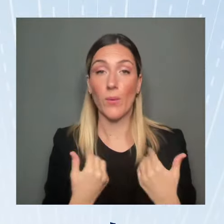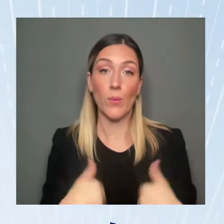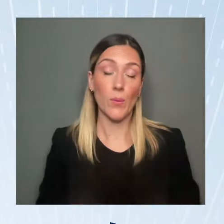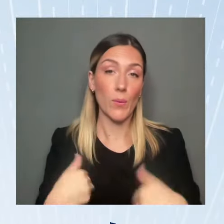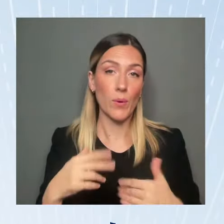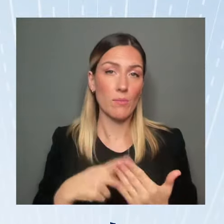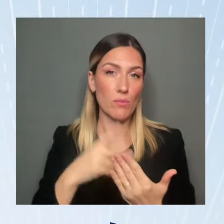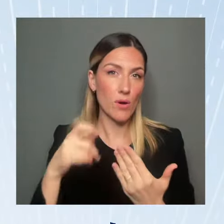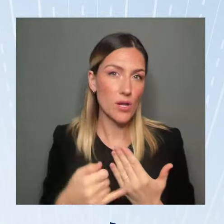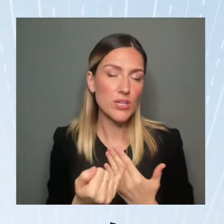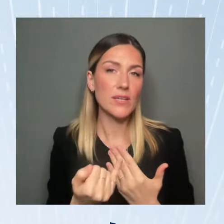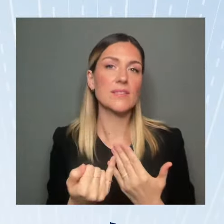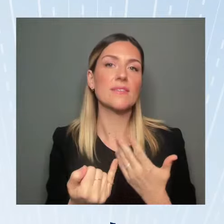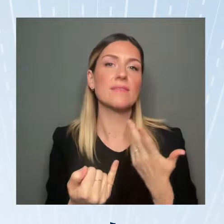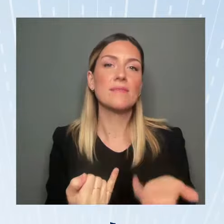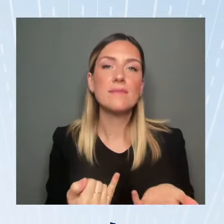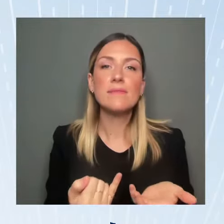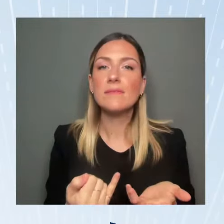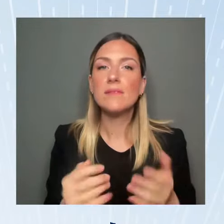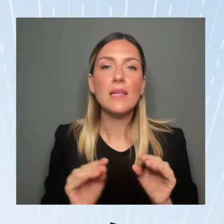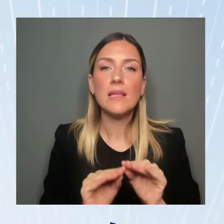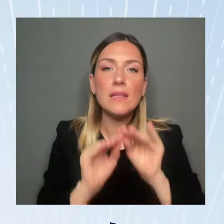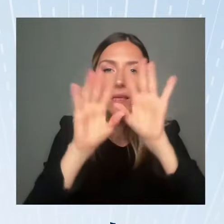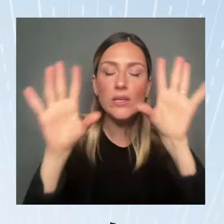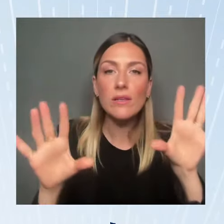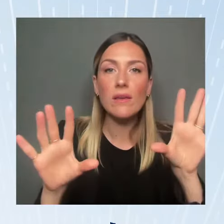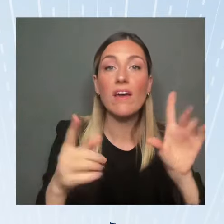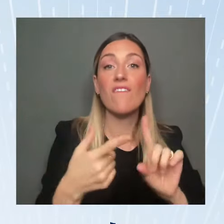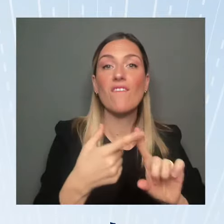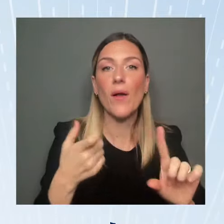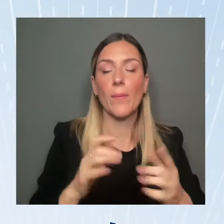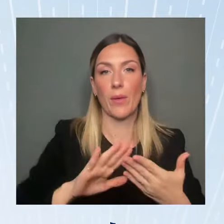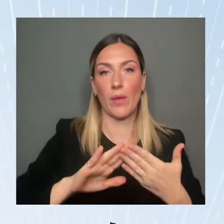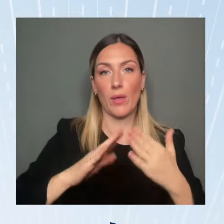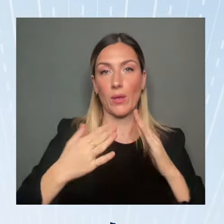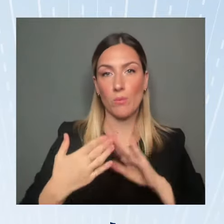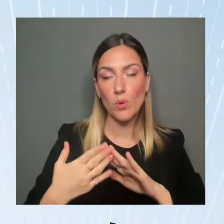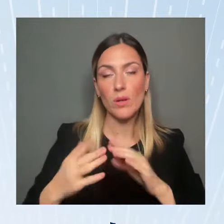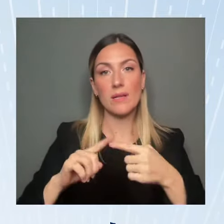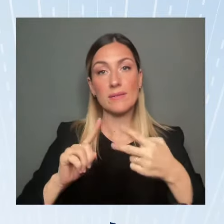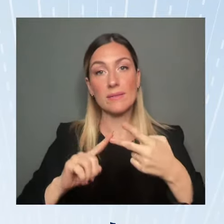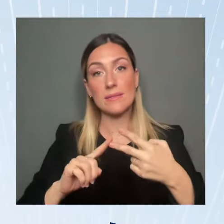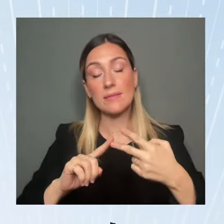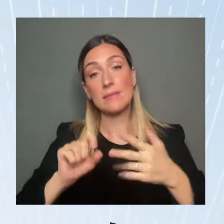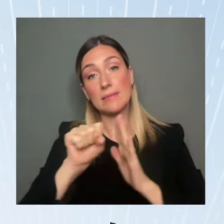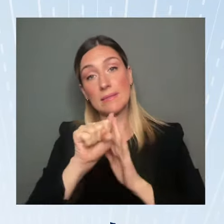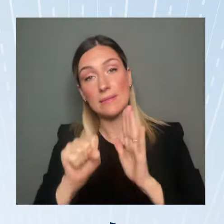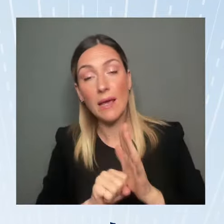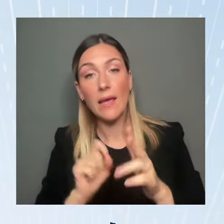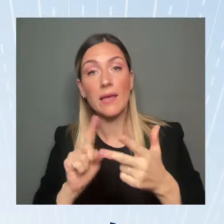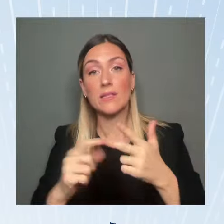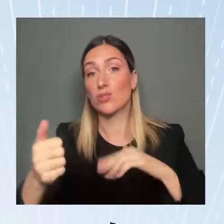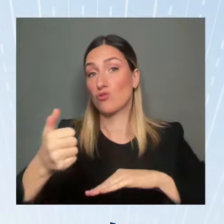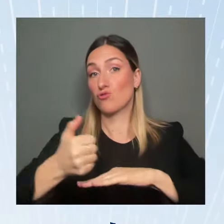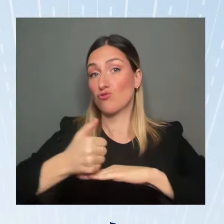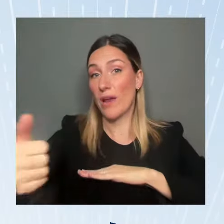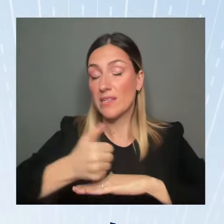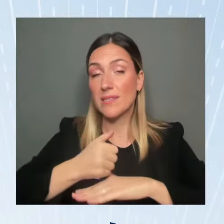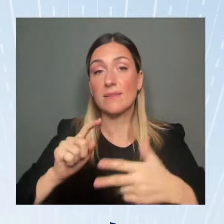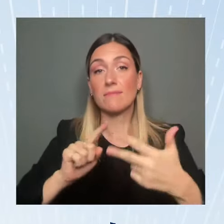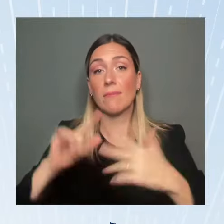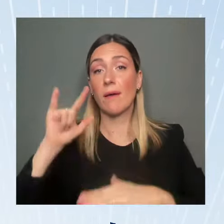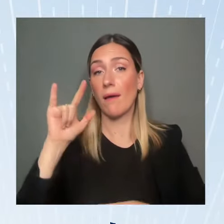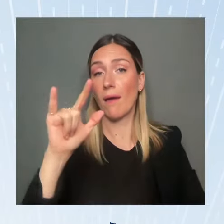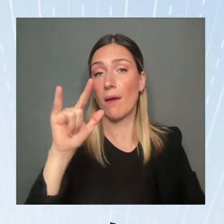projects that by definition, come to us from communities or states or transit agencies or airports. Out of the 45,000 projects